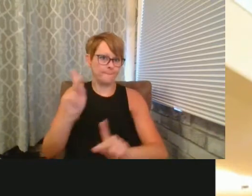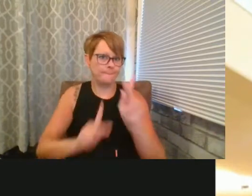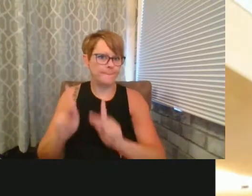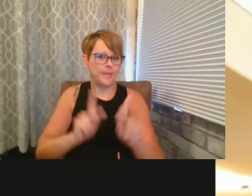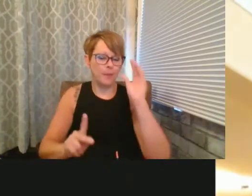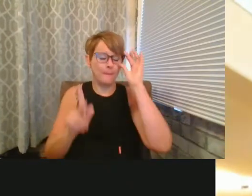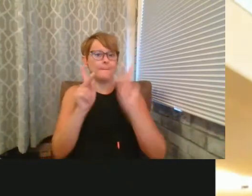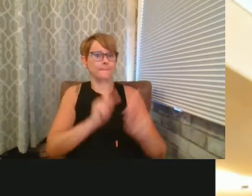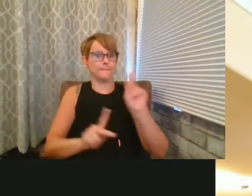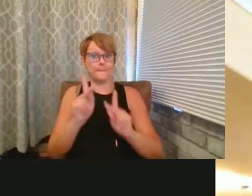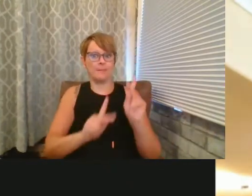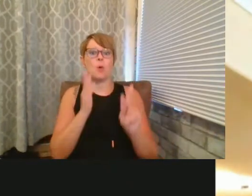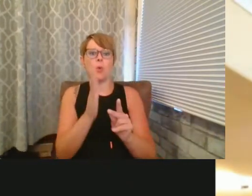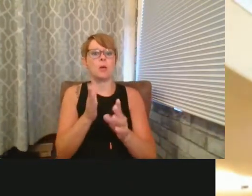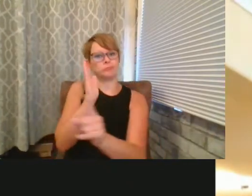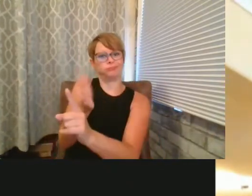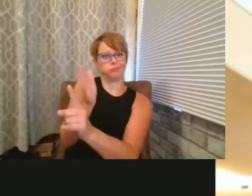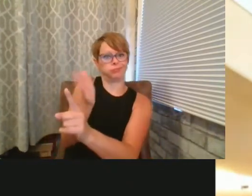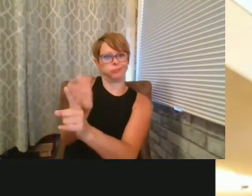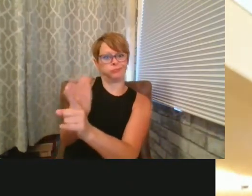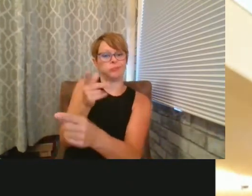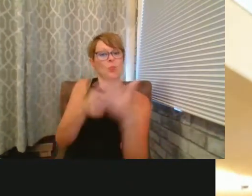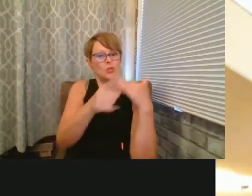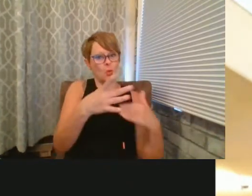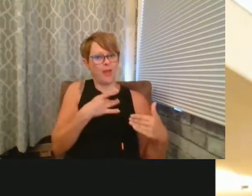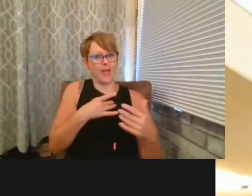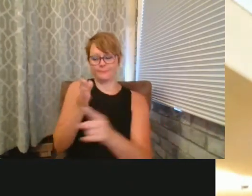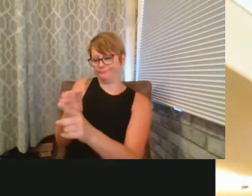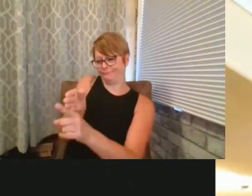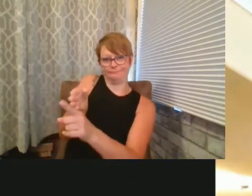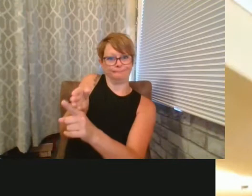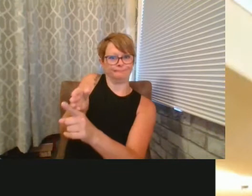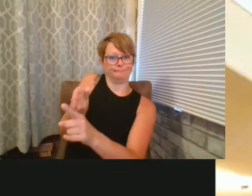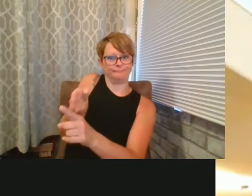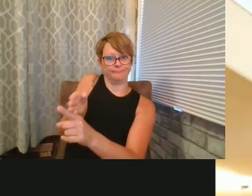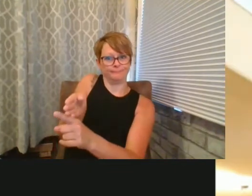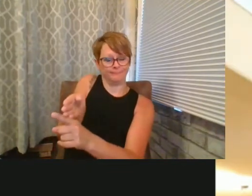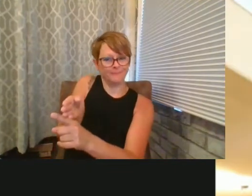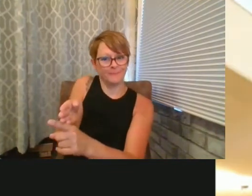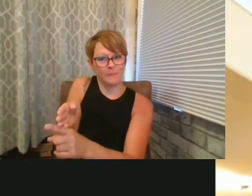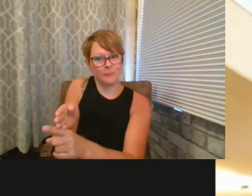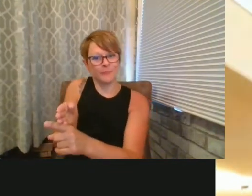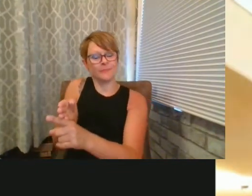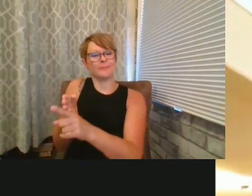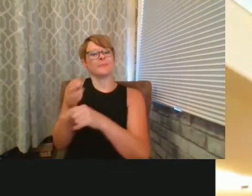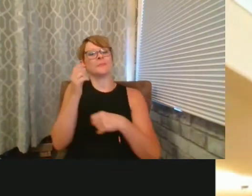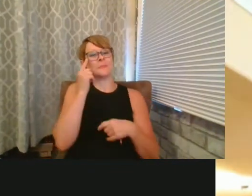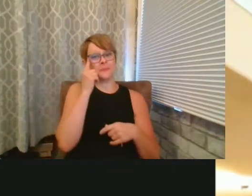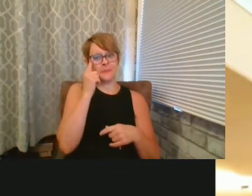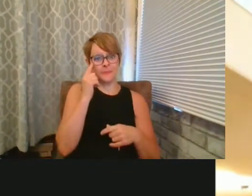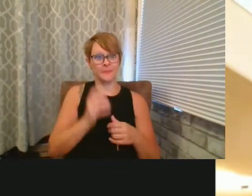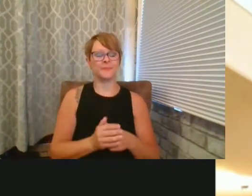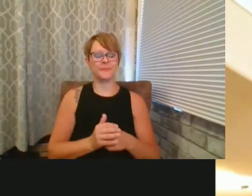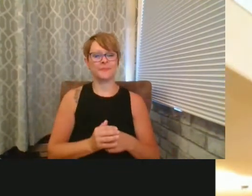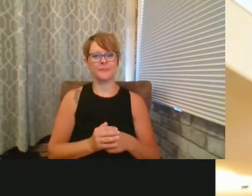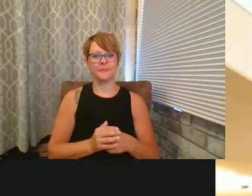to what they like. And if you're offering something that is truly beneficial to their lives, then you're